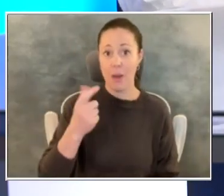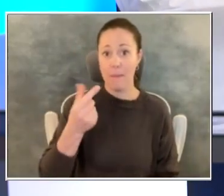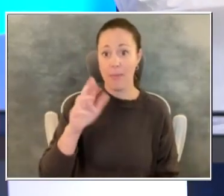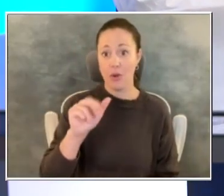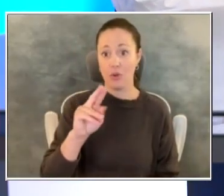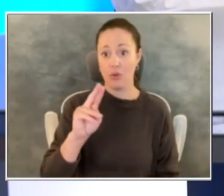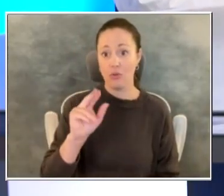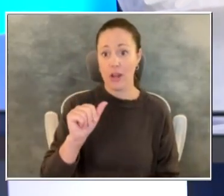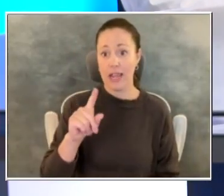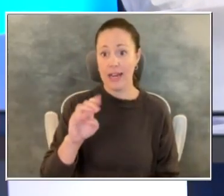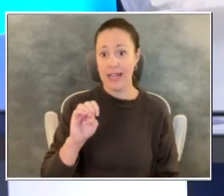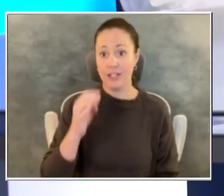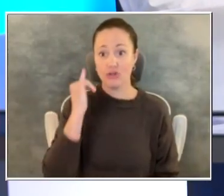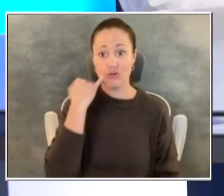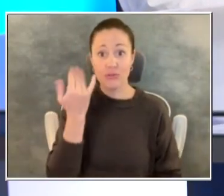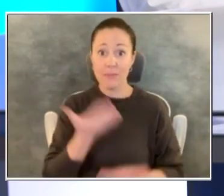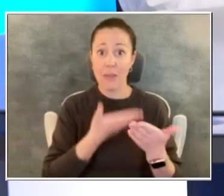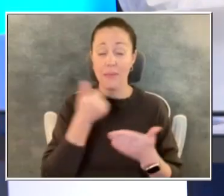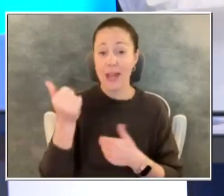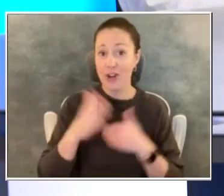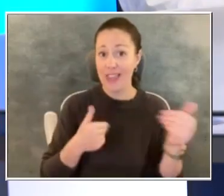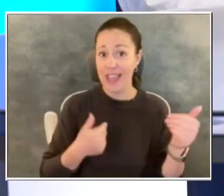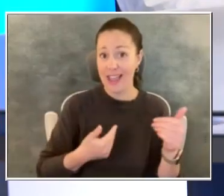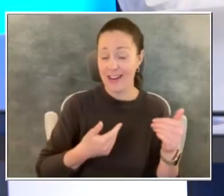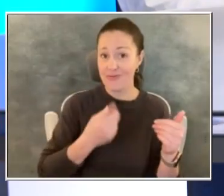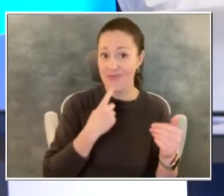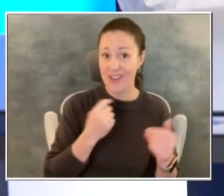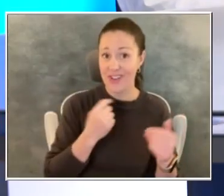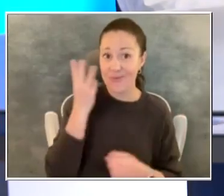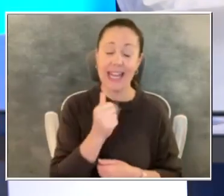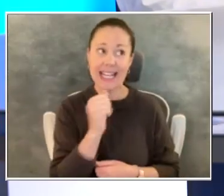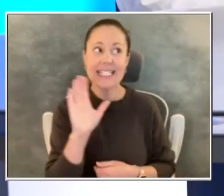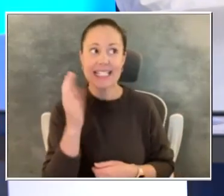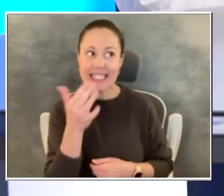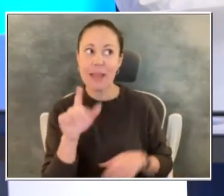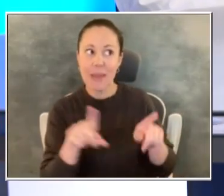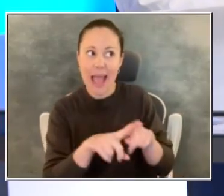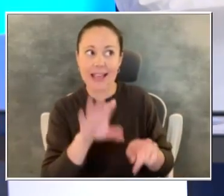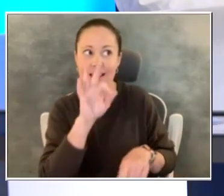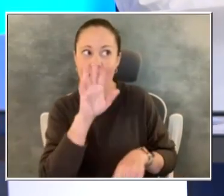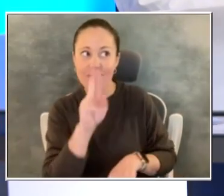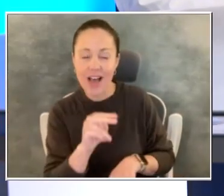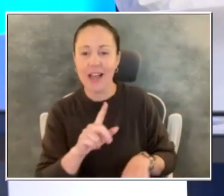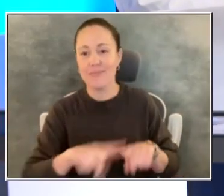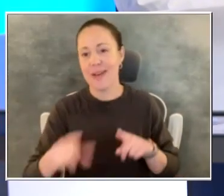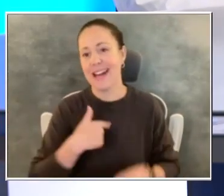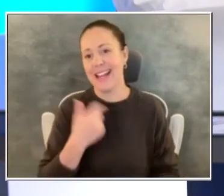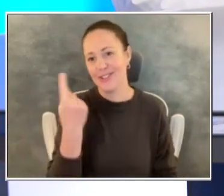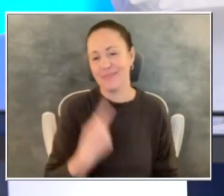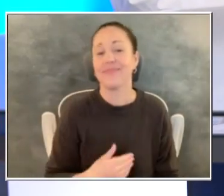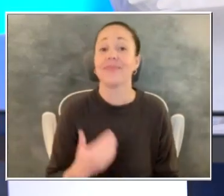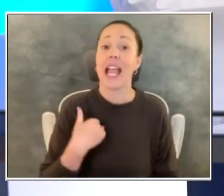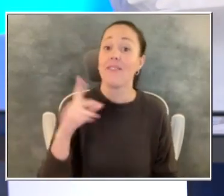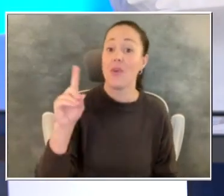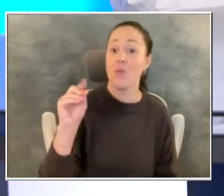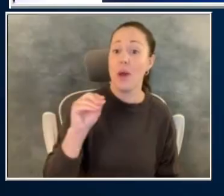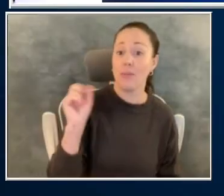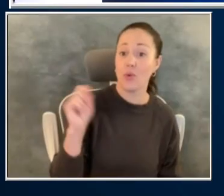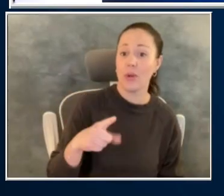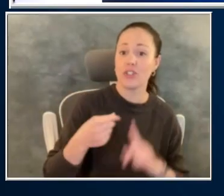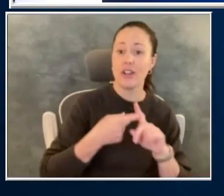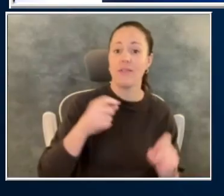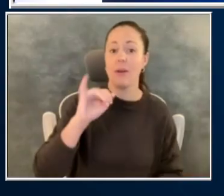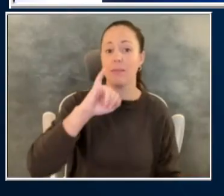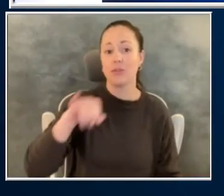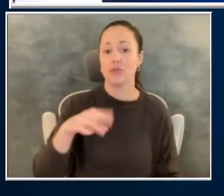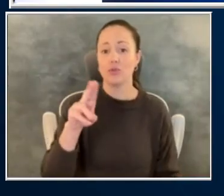sound as fun, but I understand completely medically what you're saying. We do have one more question. This is from Judy.